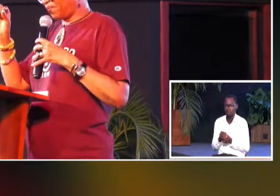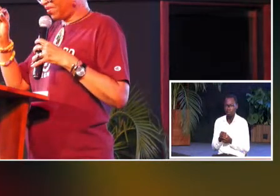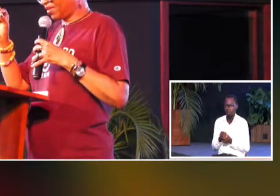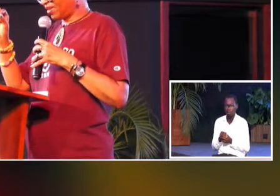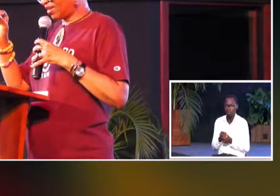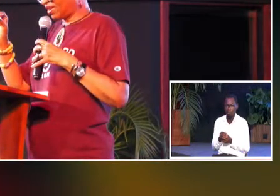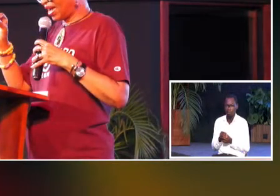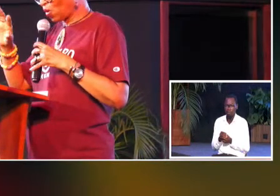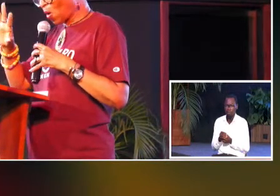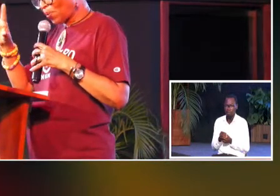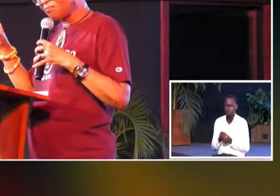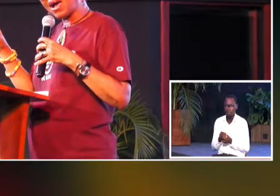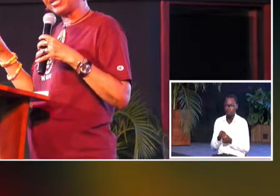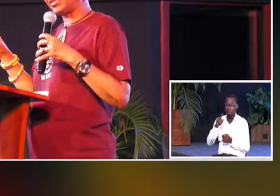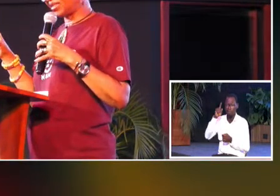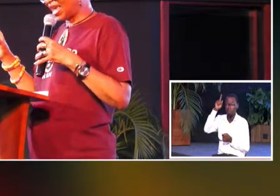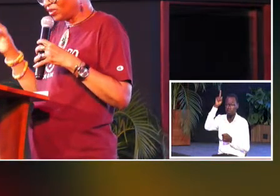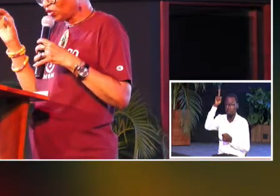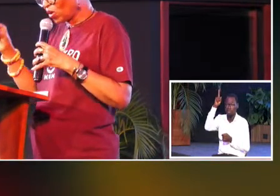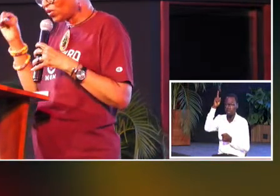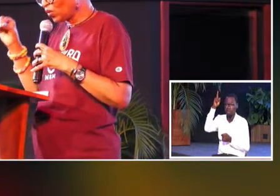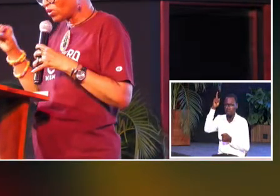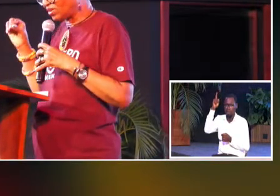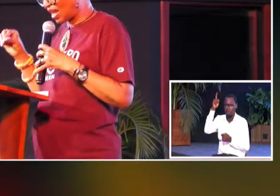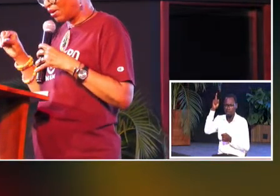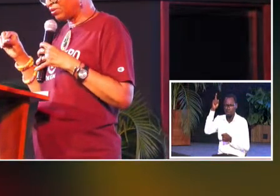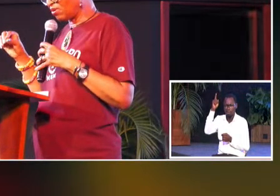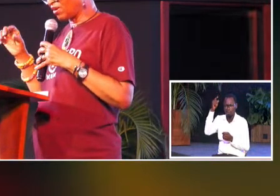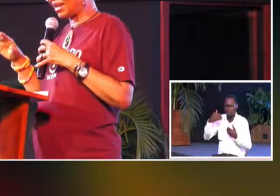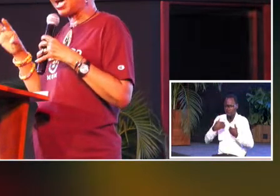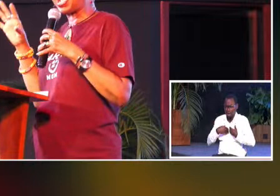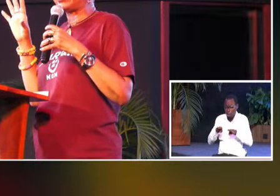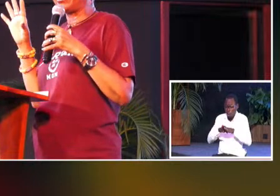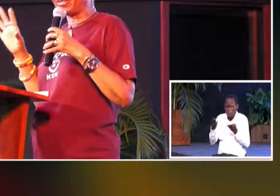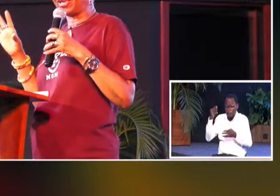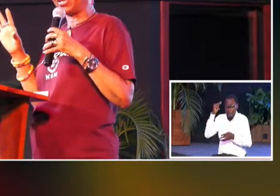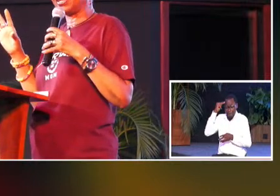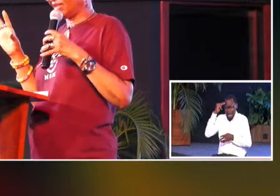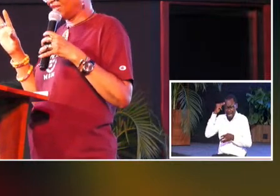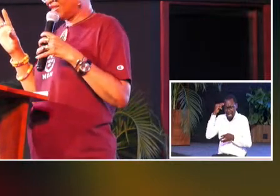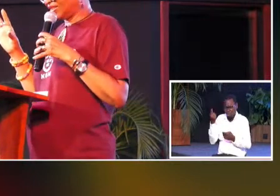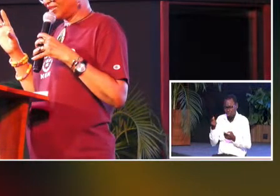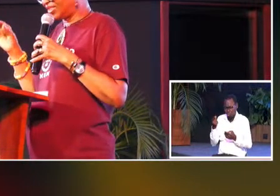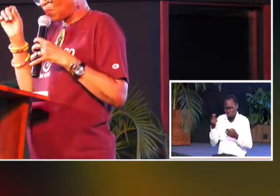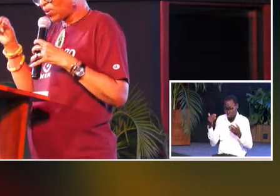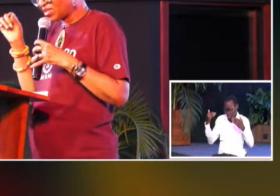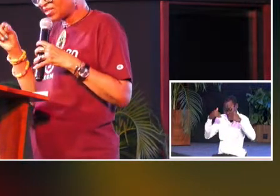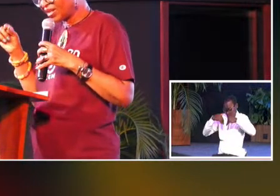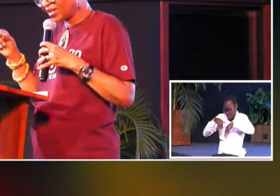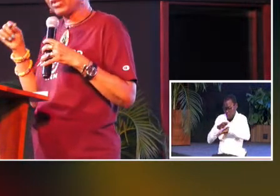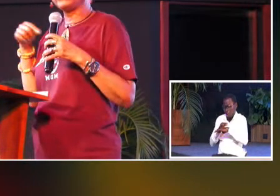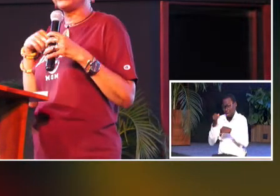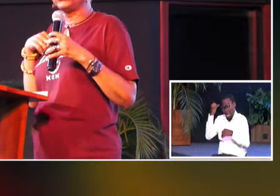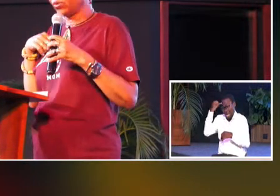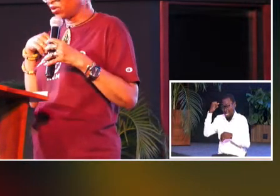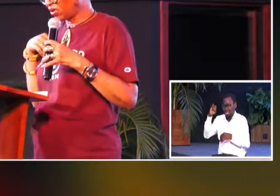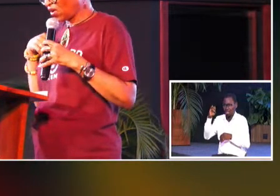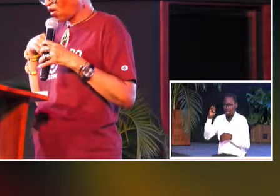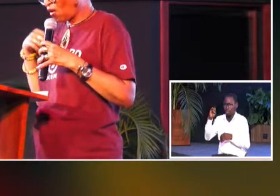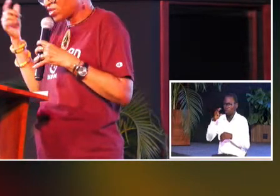Keep an open mind and don't look down on an idea deposited in